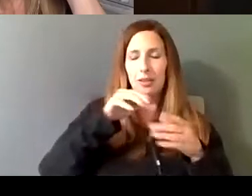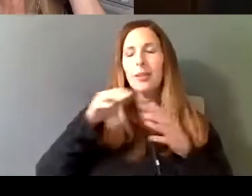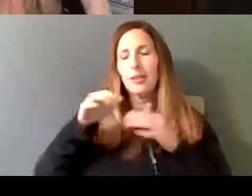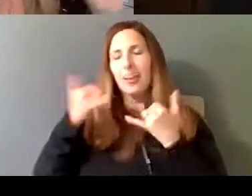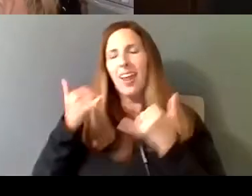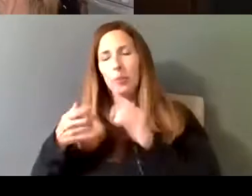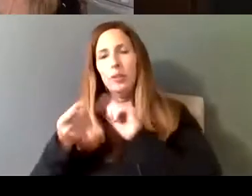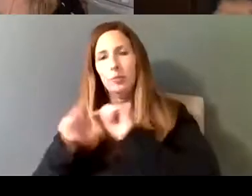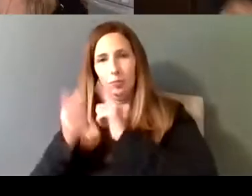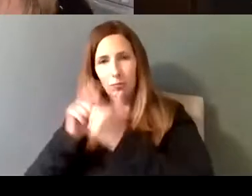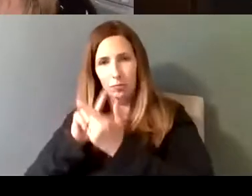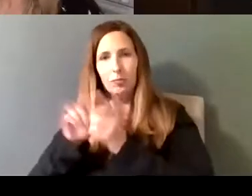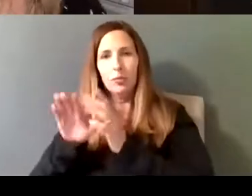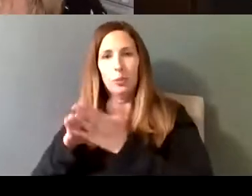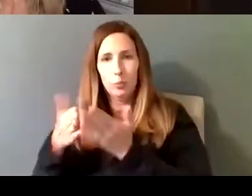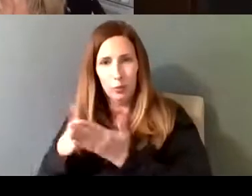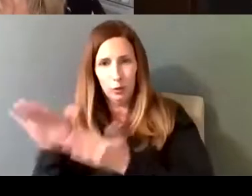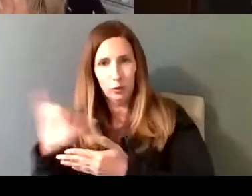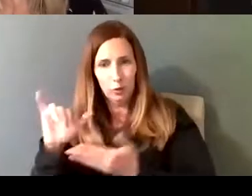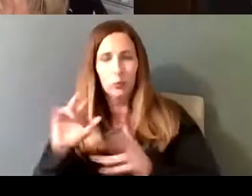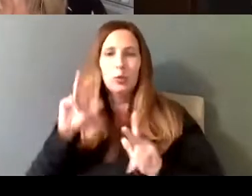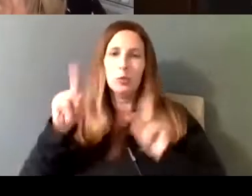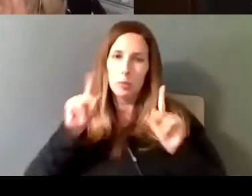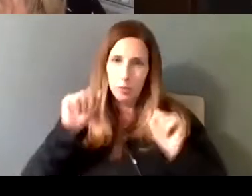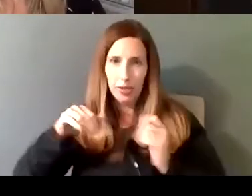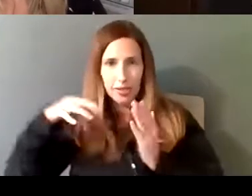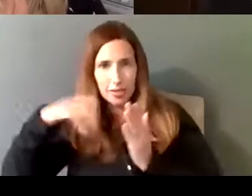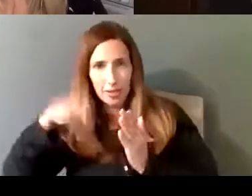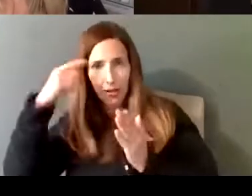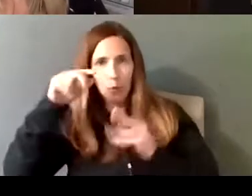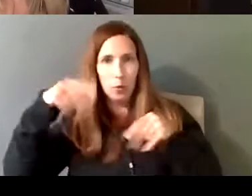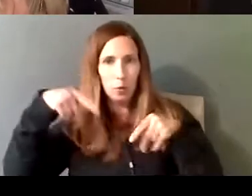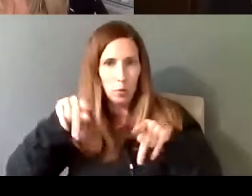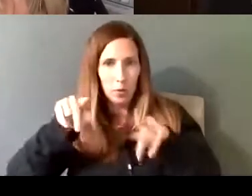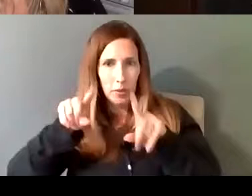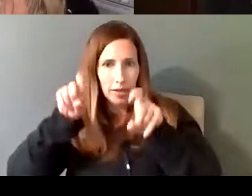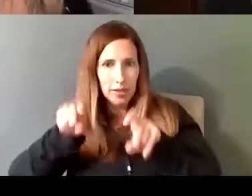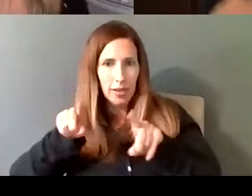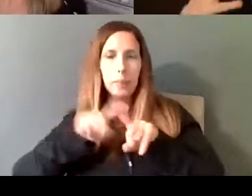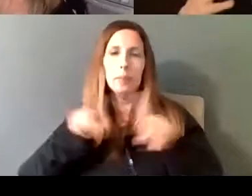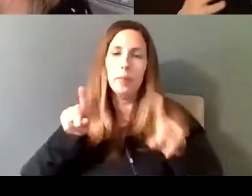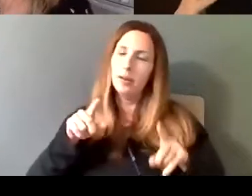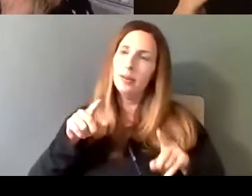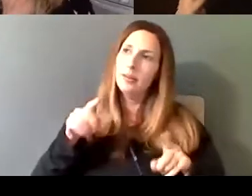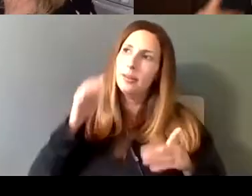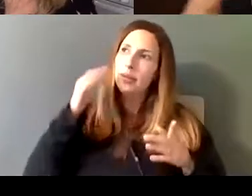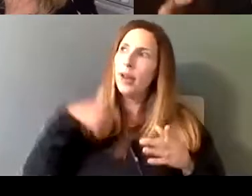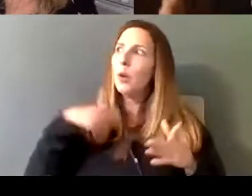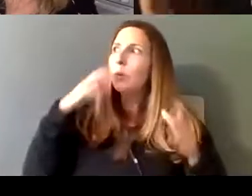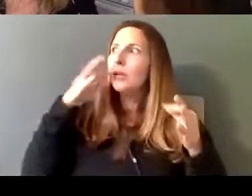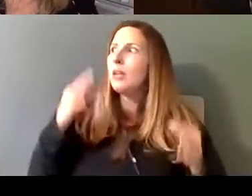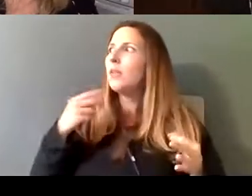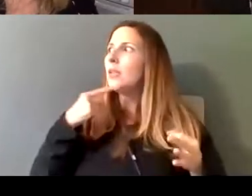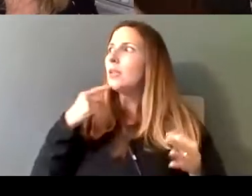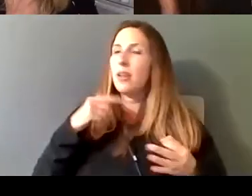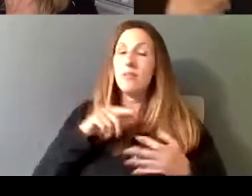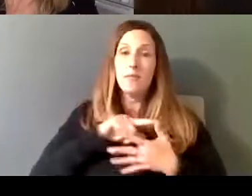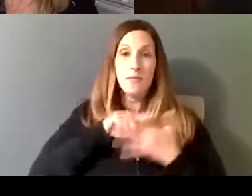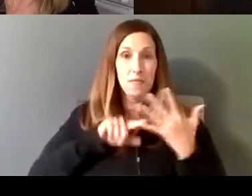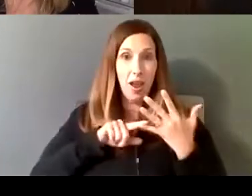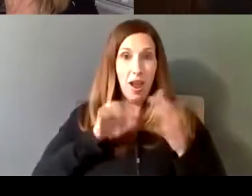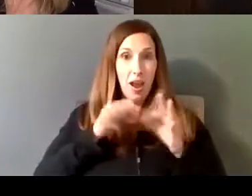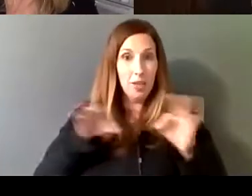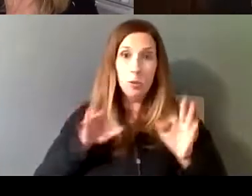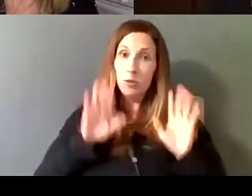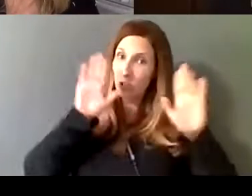those languages as well, so folks can study for their permit exam. But I would definitely say 5 languages is great, but there's also